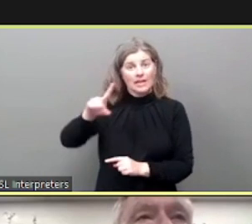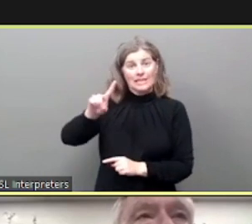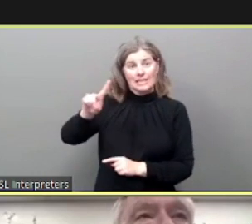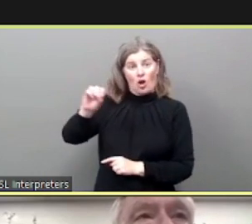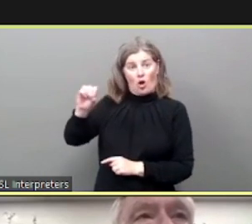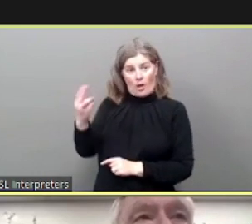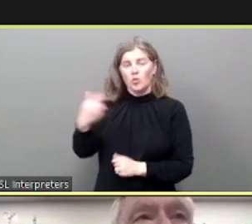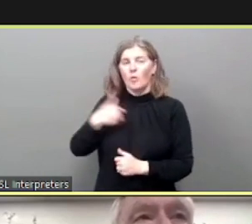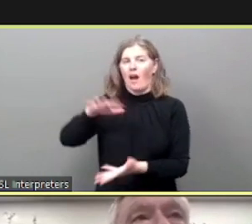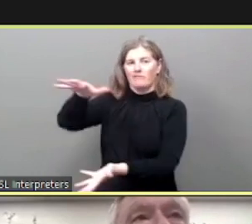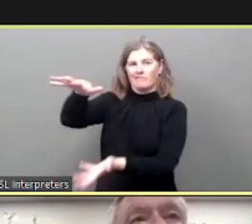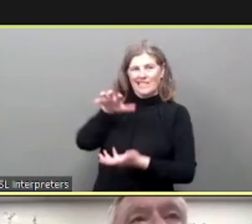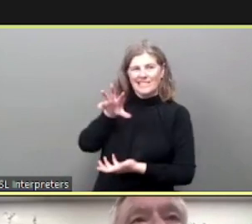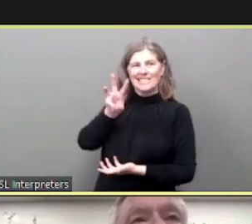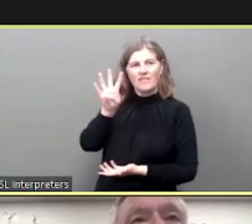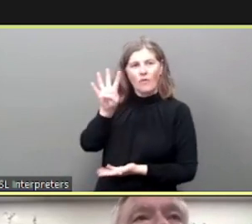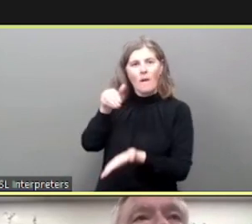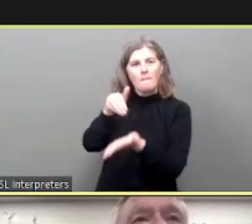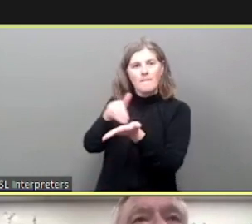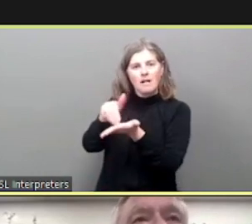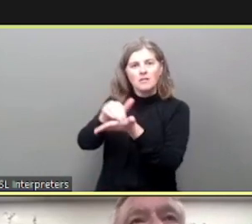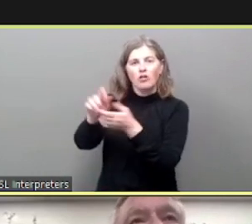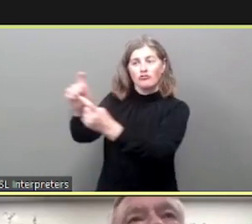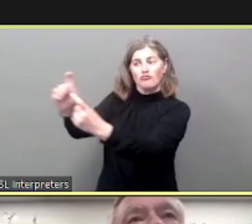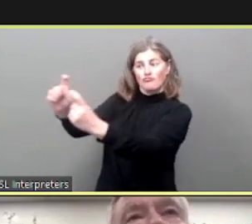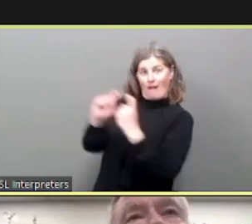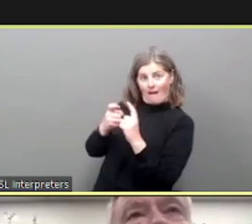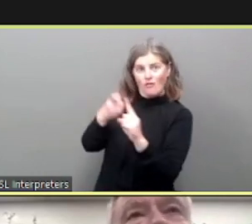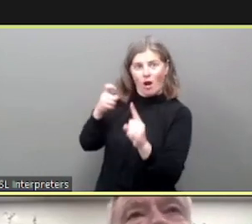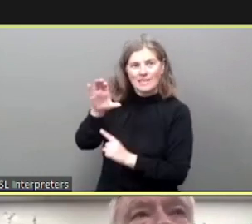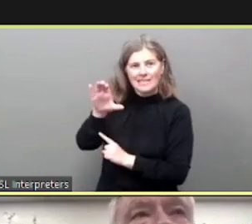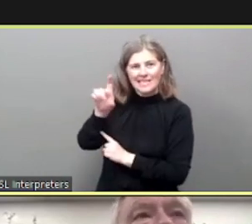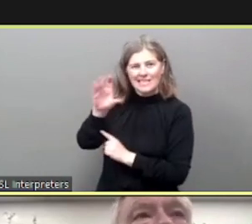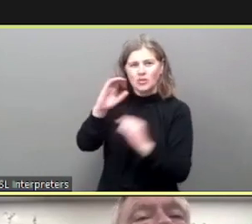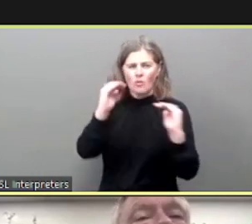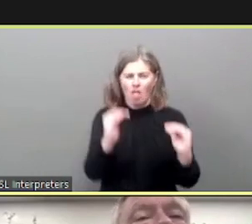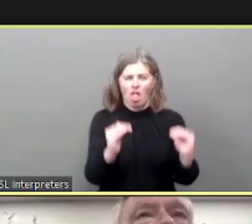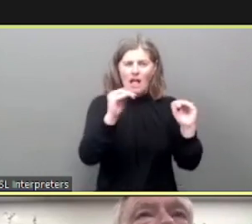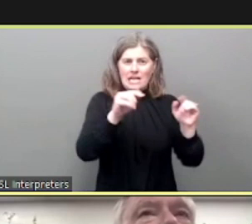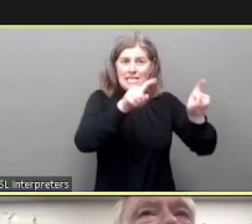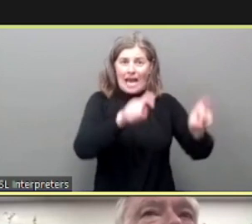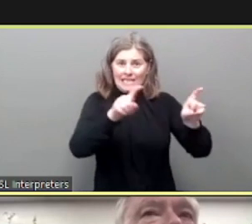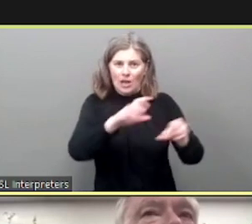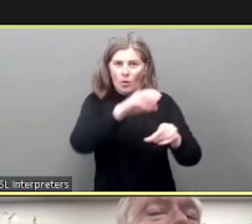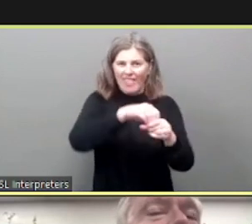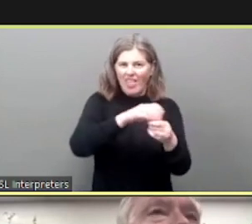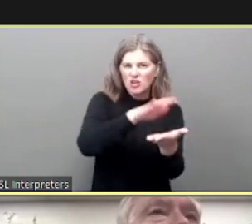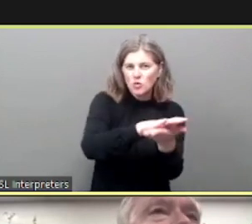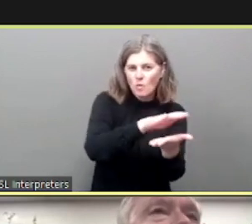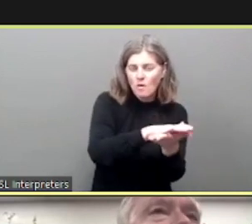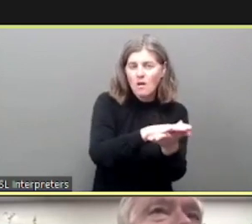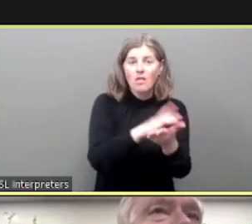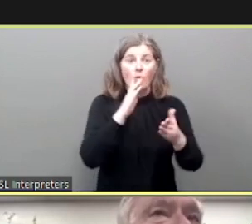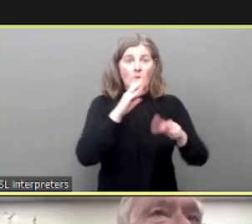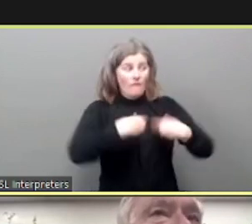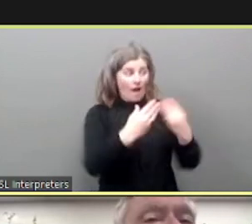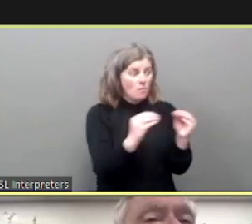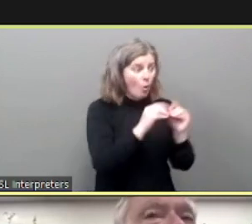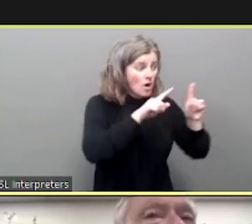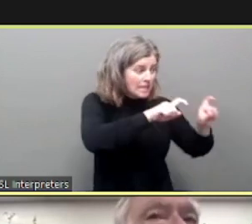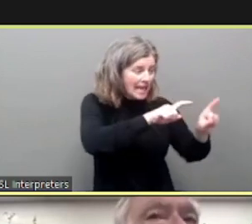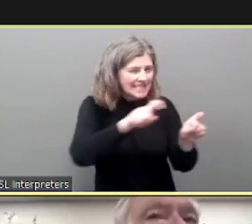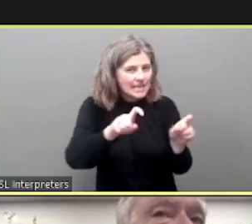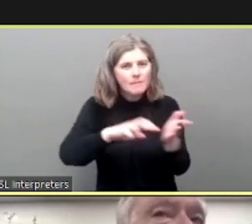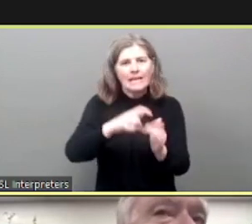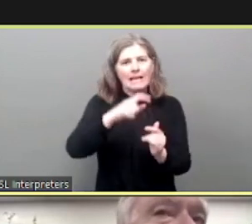million grant from CDC to enhance testing in the schools. And the idea is with more testing, kids don't have